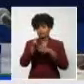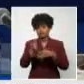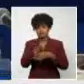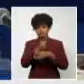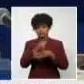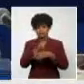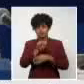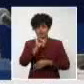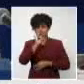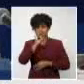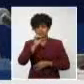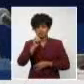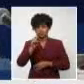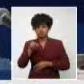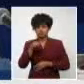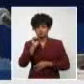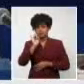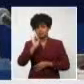discharges represent